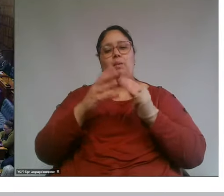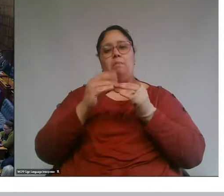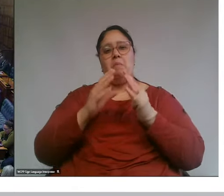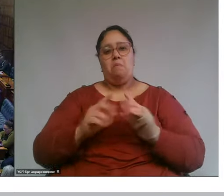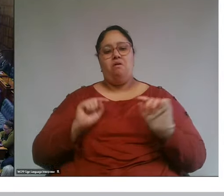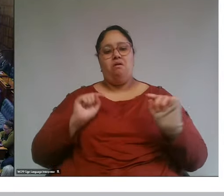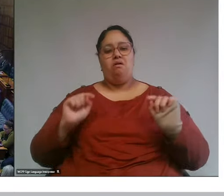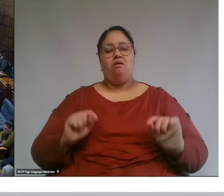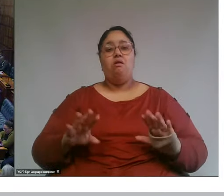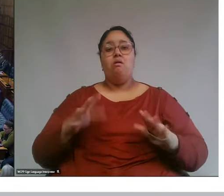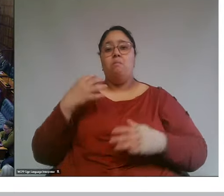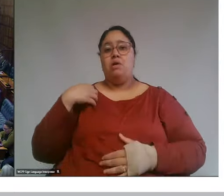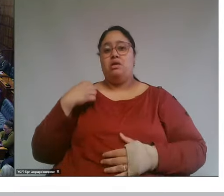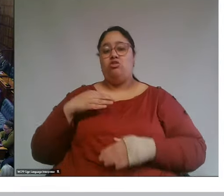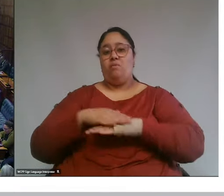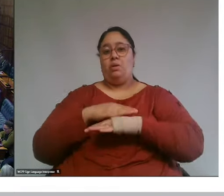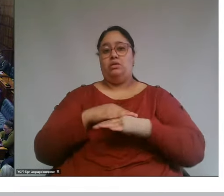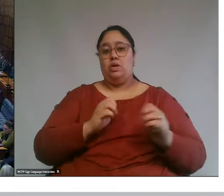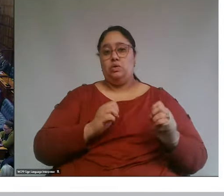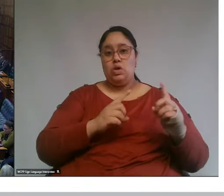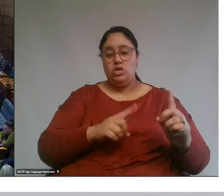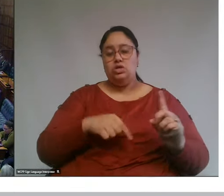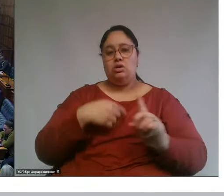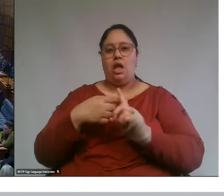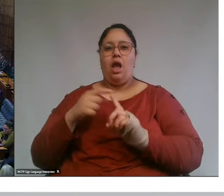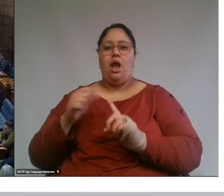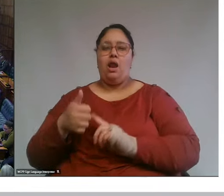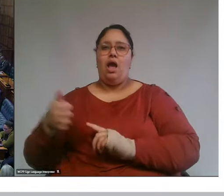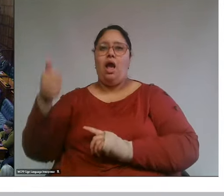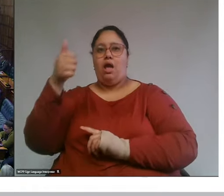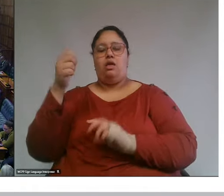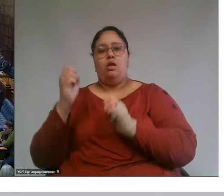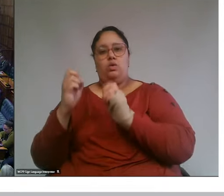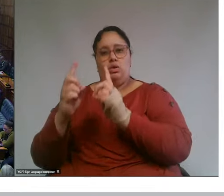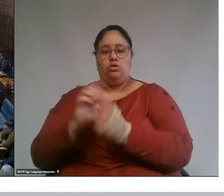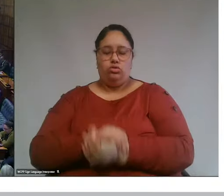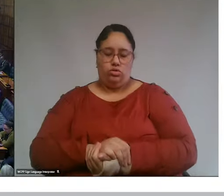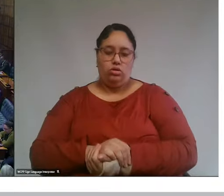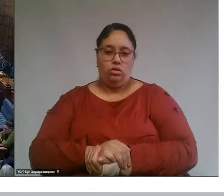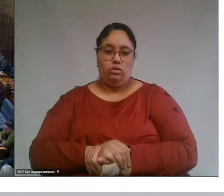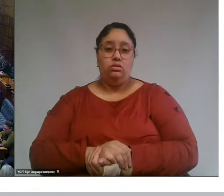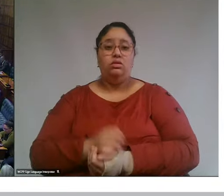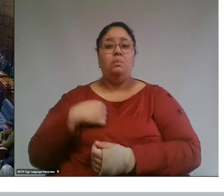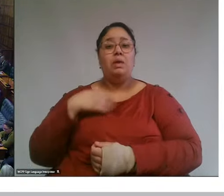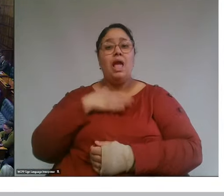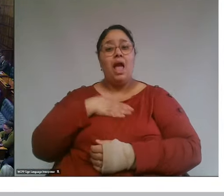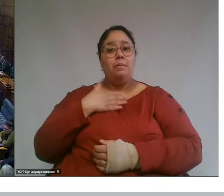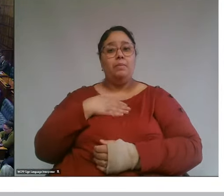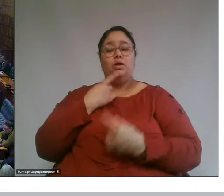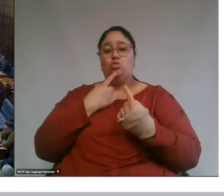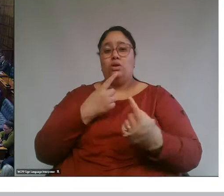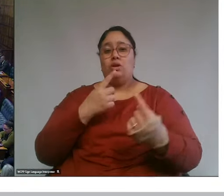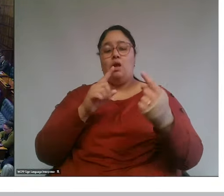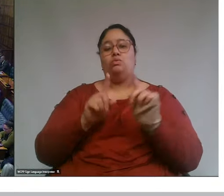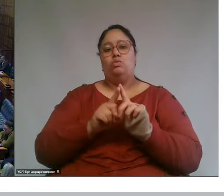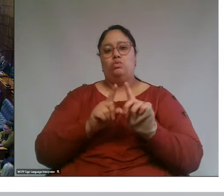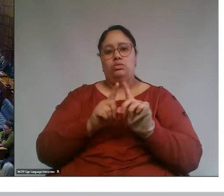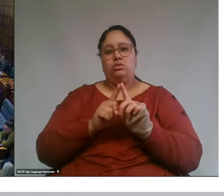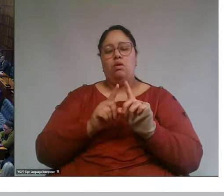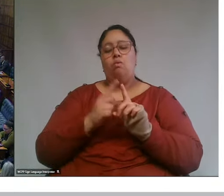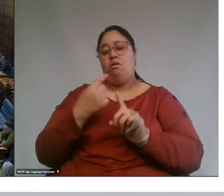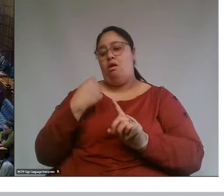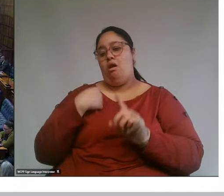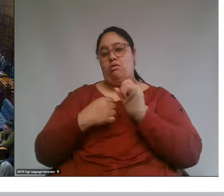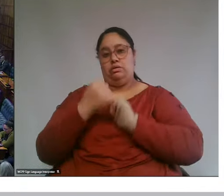basically the minister of basic education and and higher education I'm also pleased to announce that uh